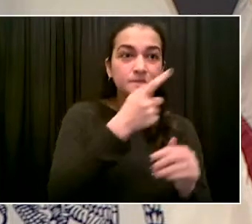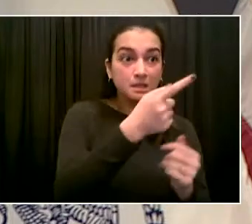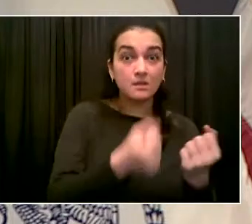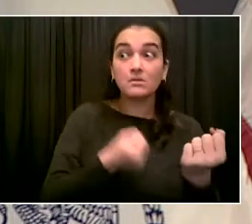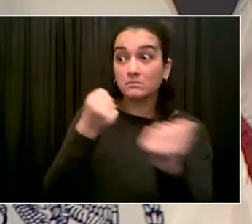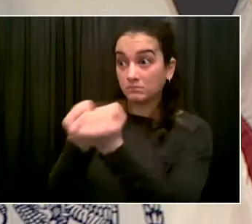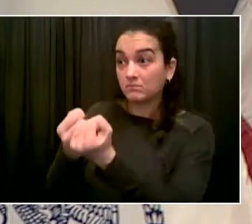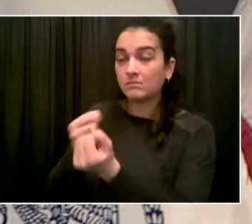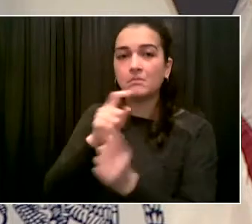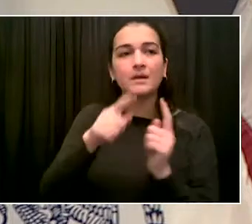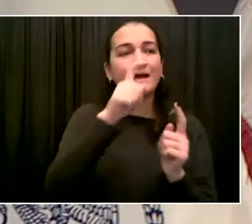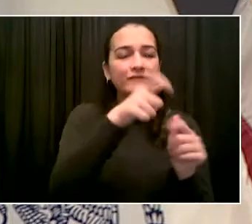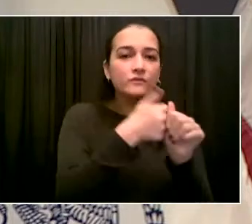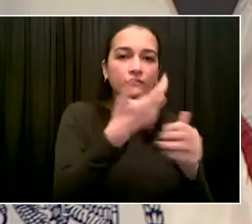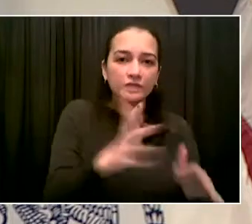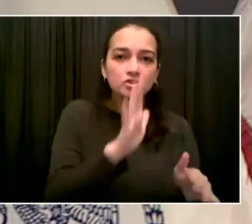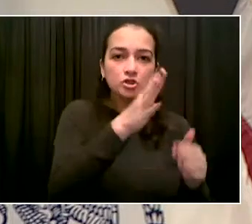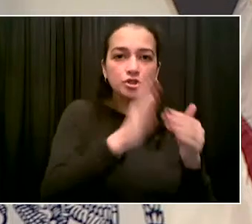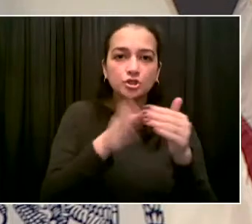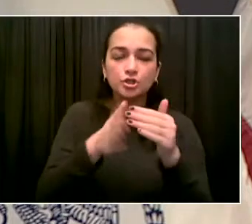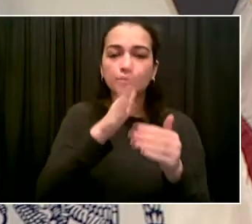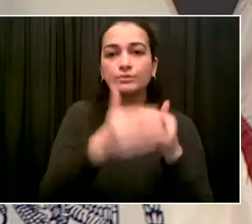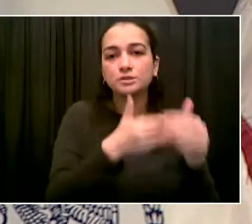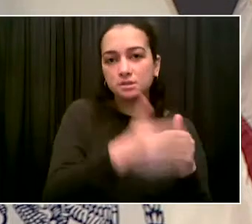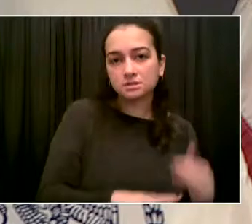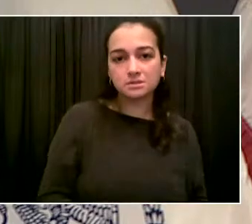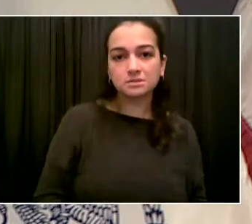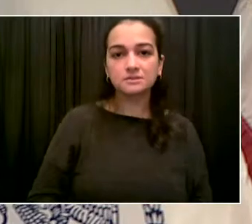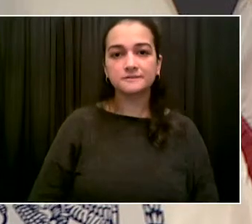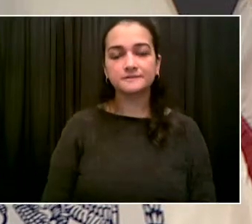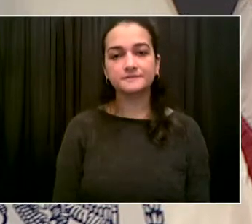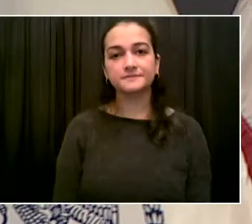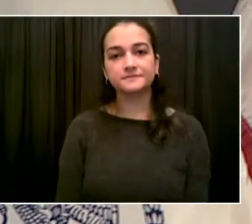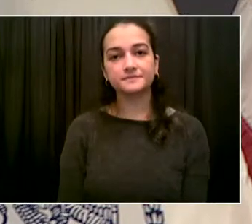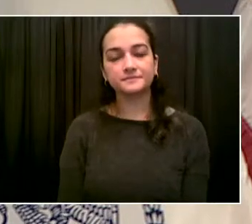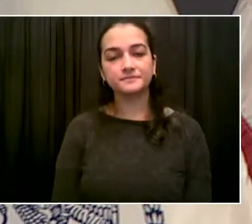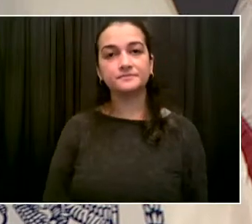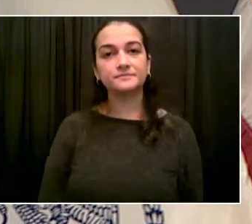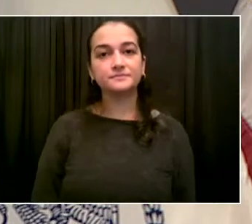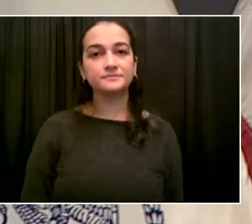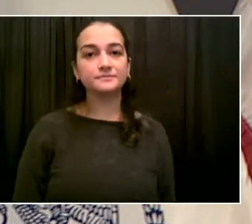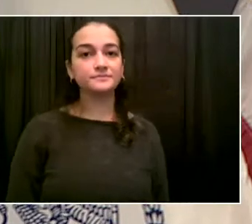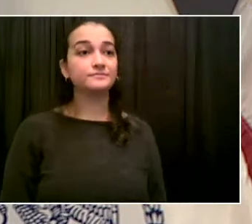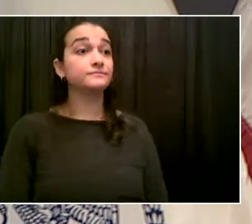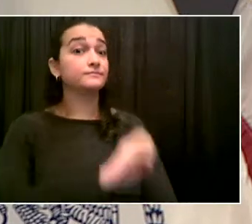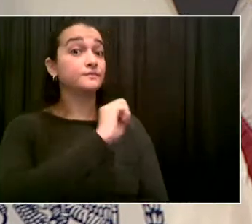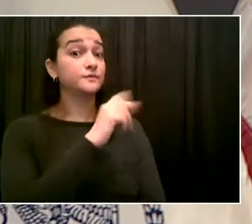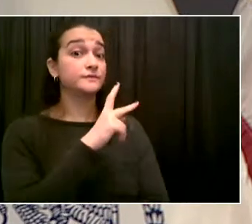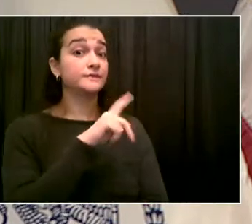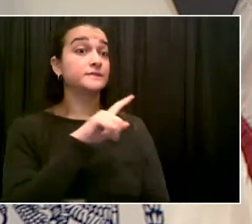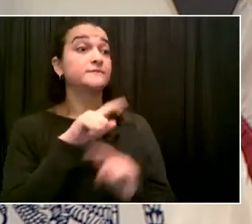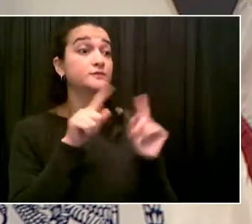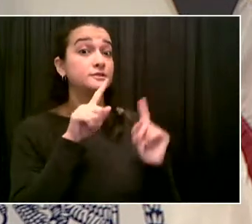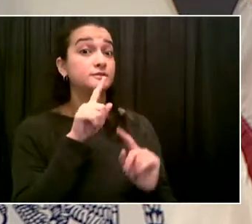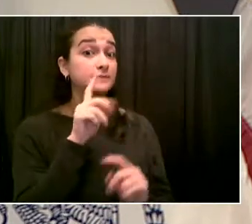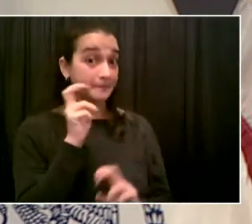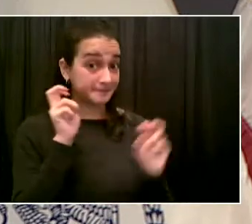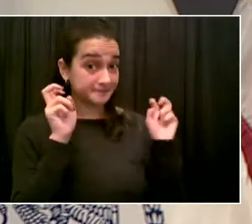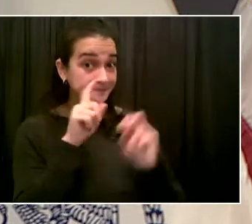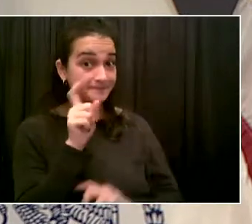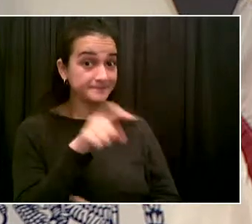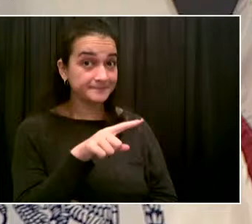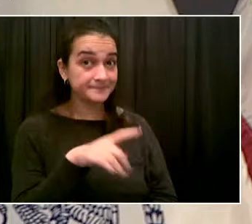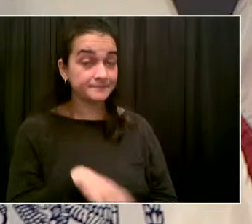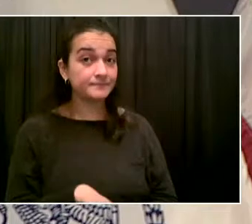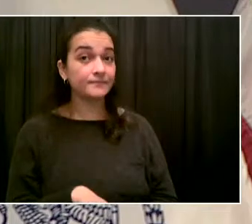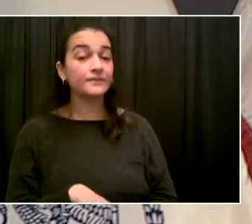Okay, thank you. And switching topics to the East River Park resiliency reconstruction effort. Construction